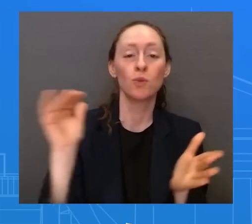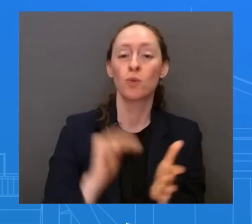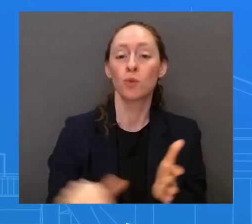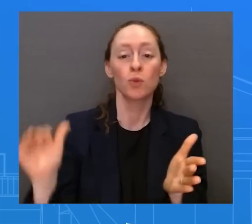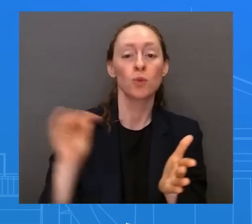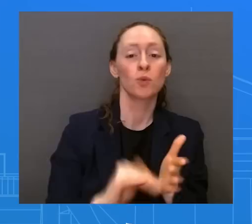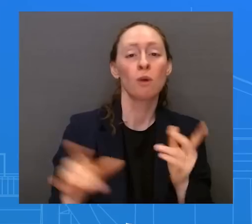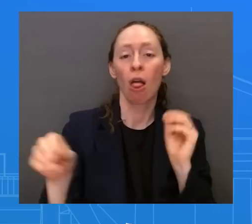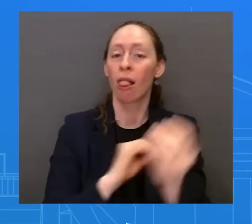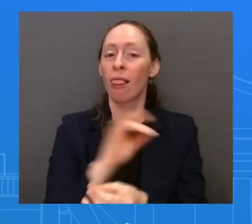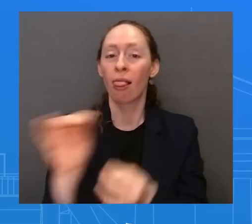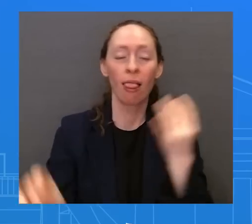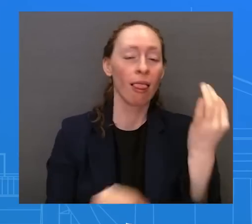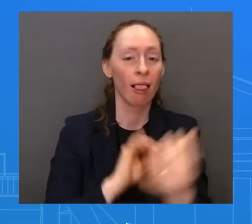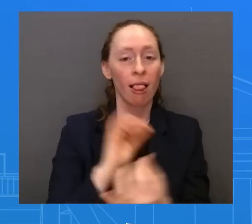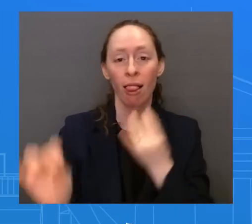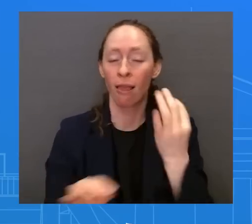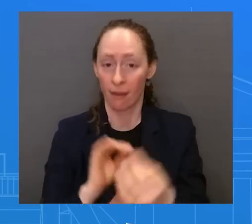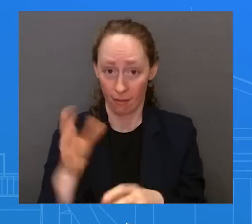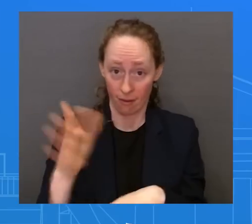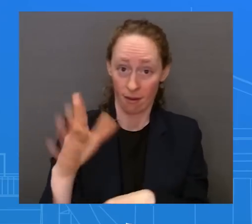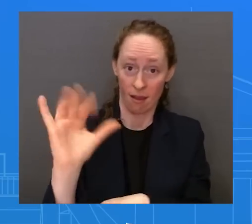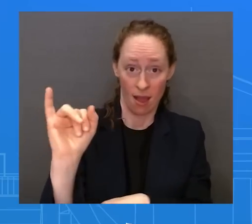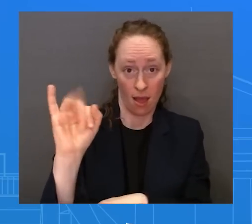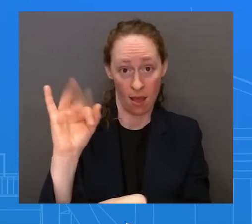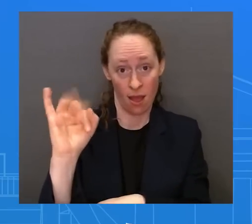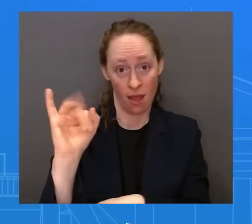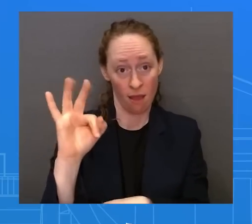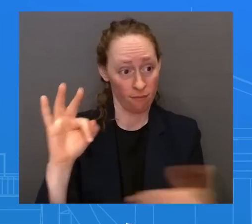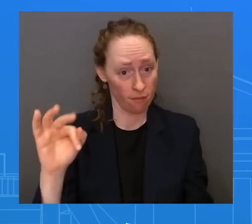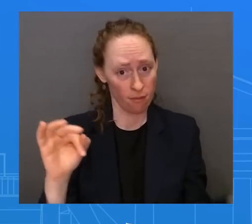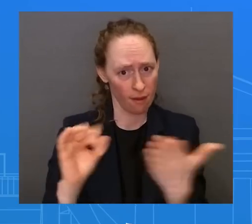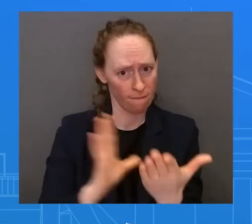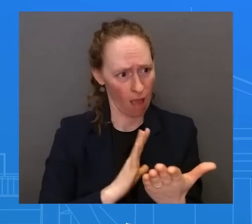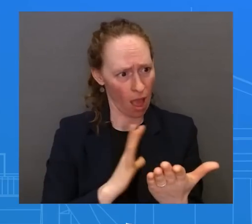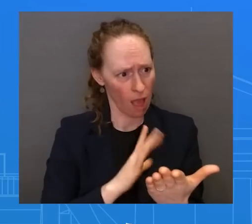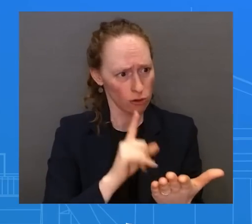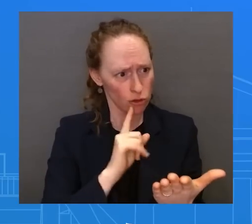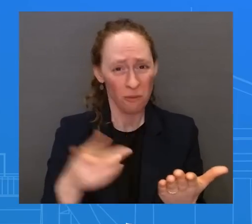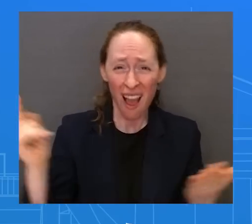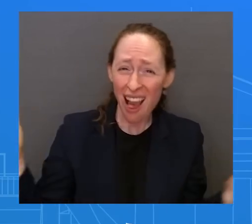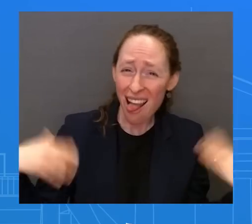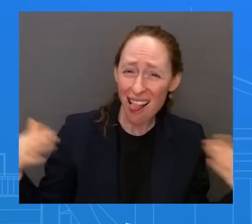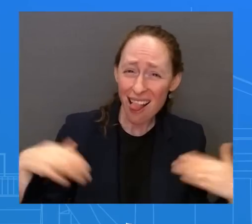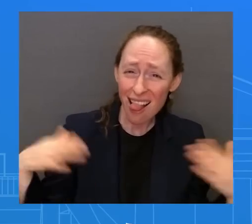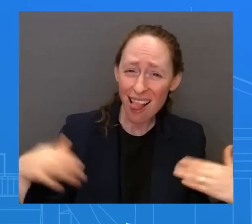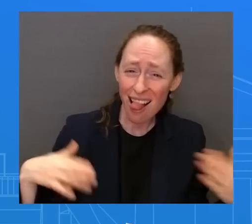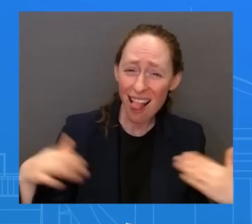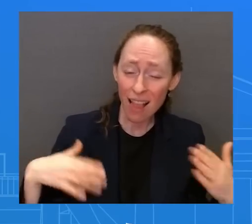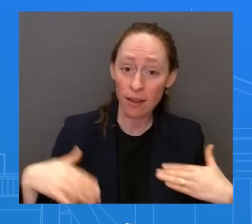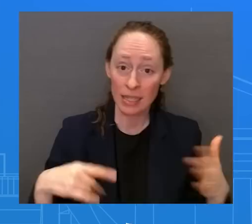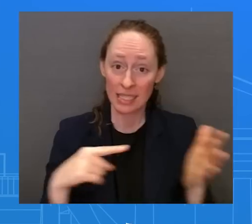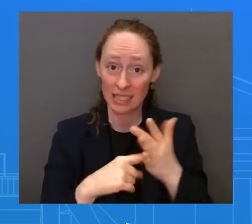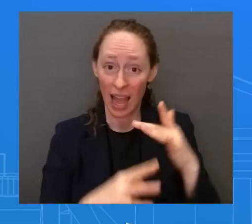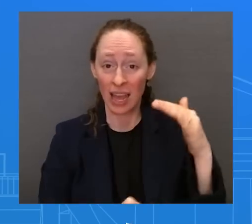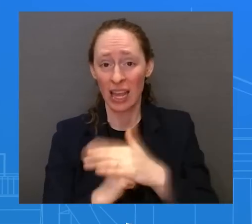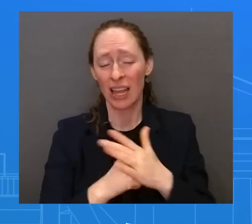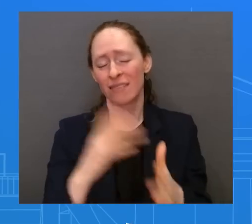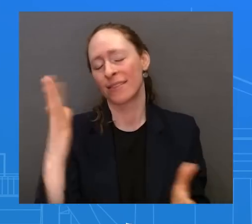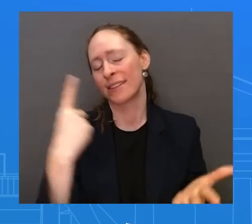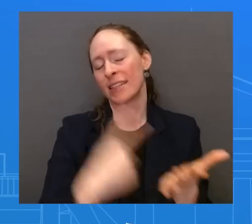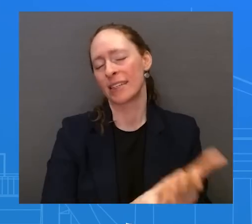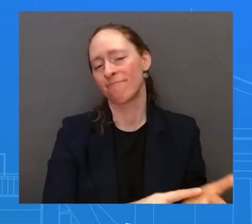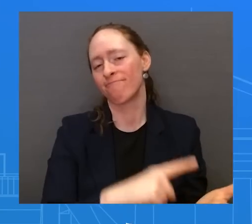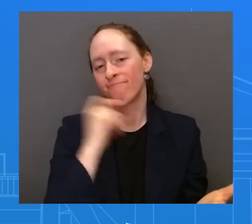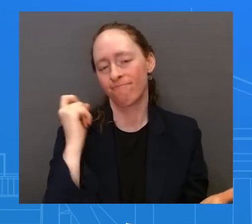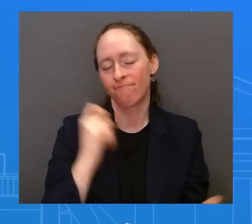on that if they present something they haven't done that yet the debt ceiling it should be done without negotiation it should be done without conditions very quickly on our favorite